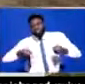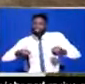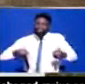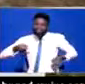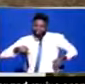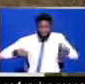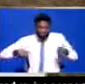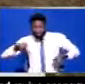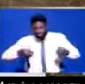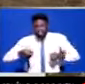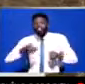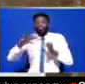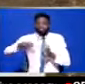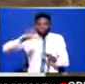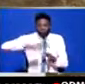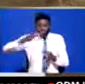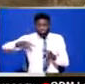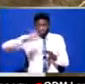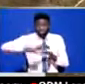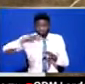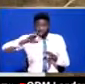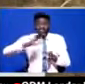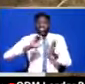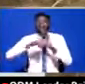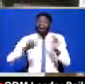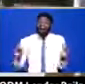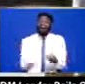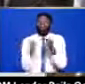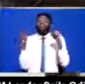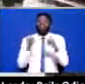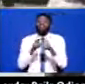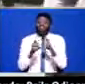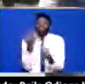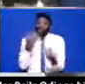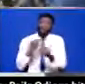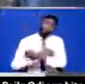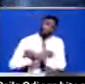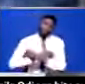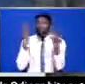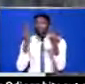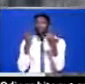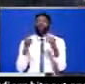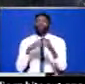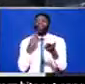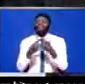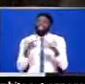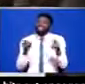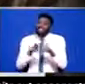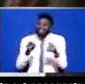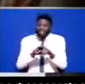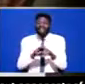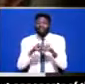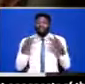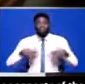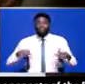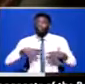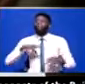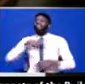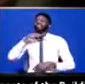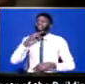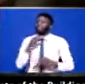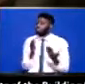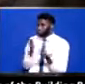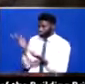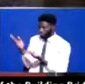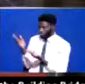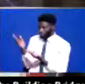overturned tanker. What followed was a loud blast that had devastating effects on the village. Margaret Ouma lost 3 of her loved